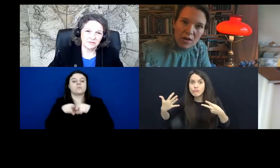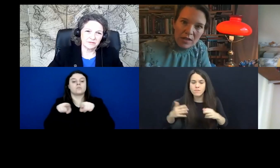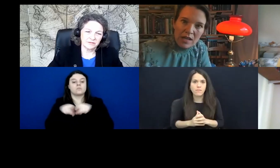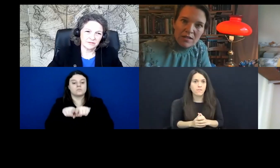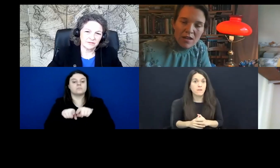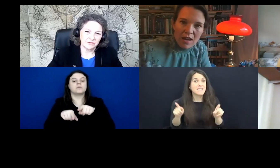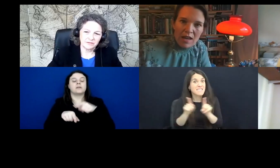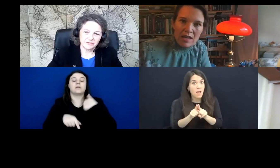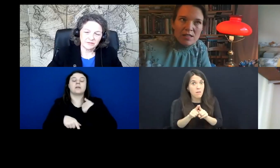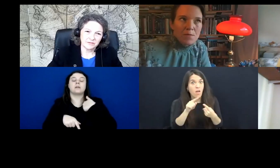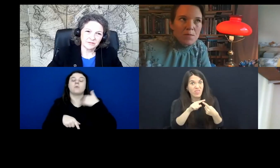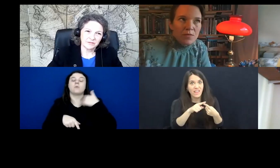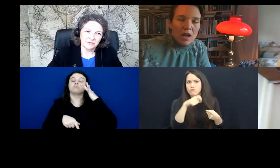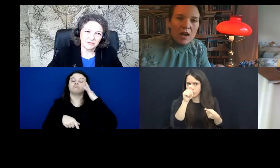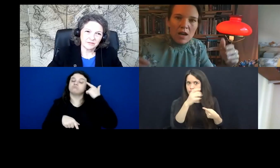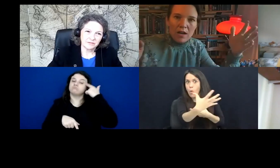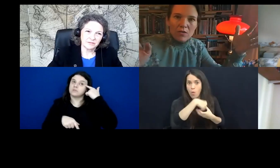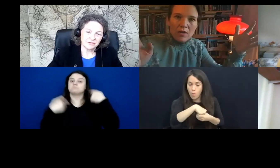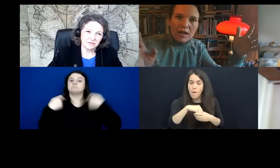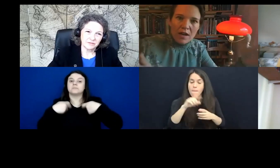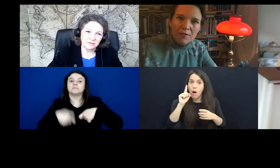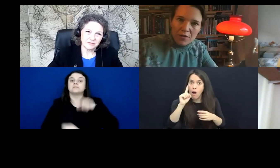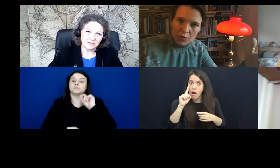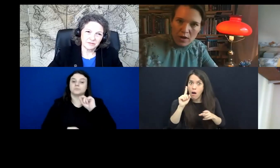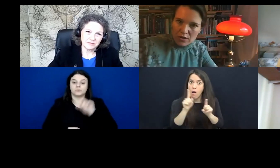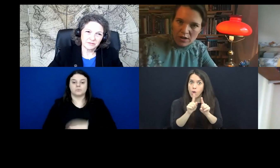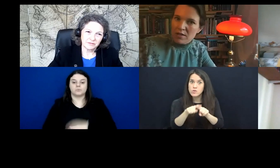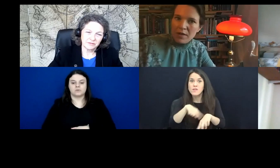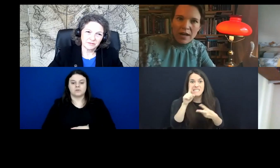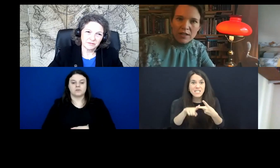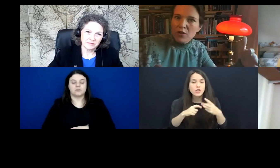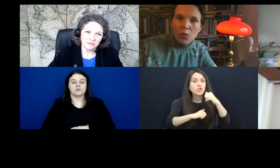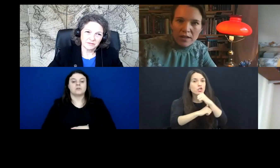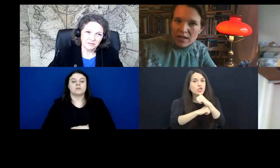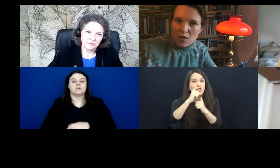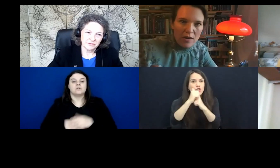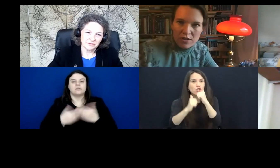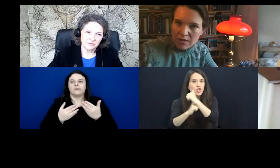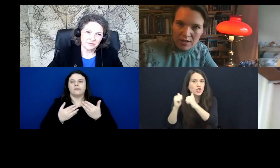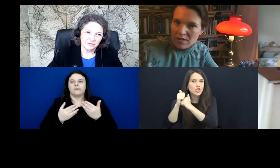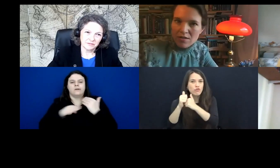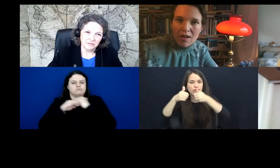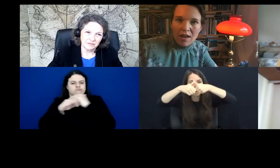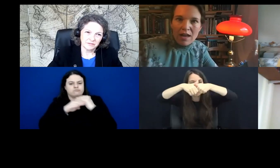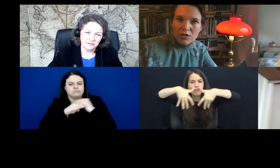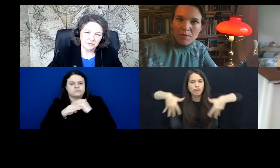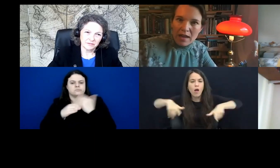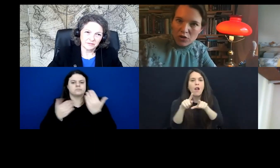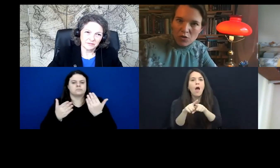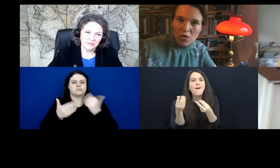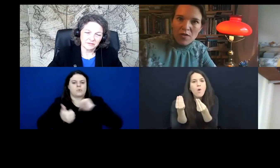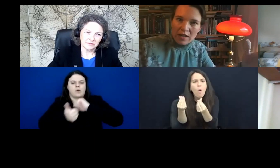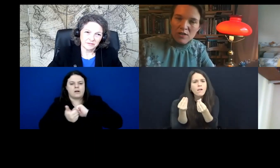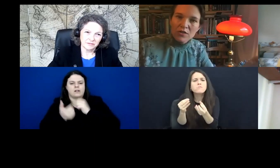also think we need is an infrastructure, some kind of quality registers to